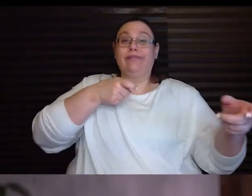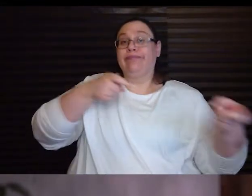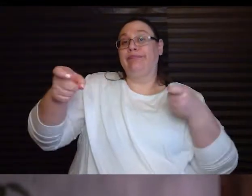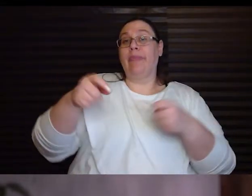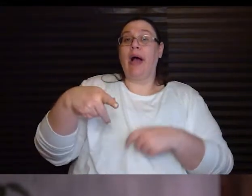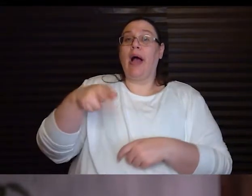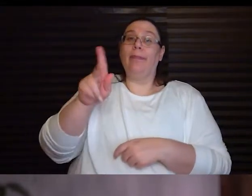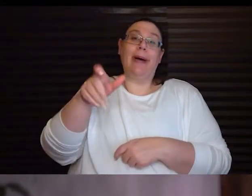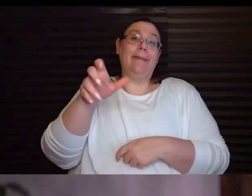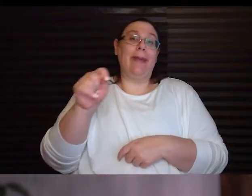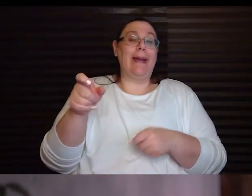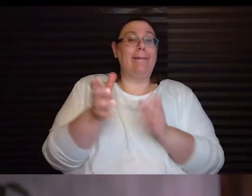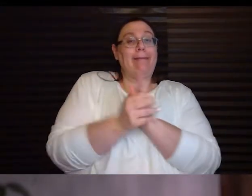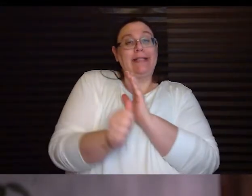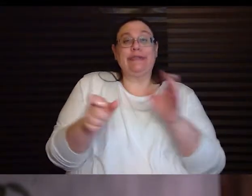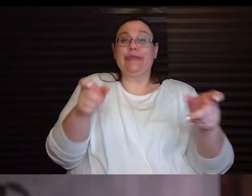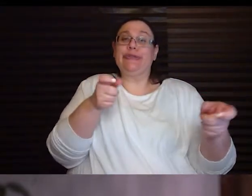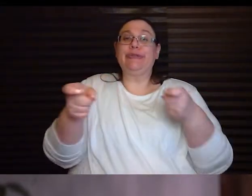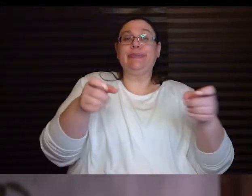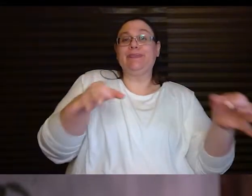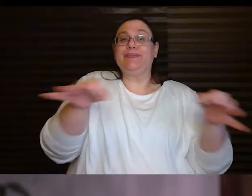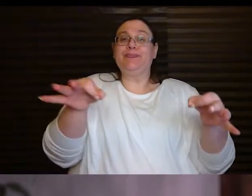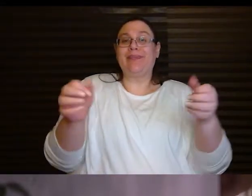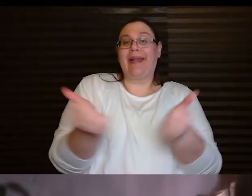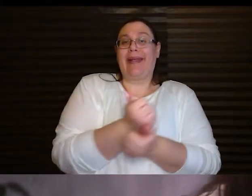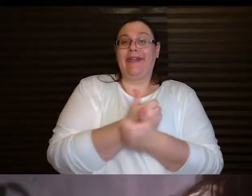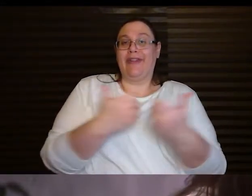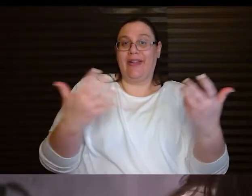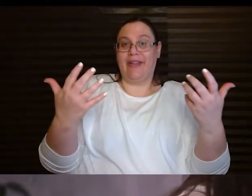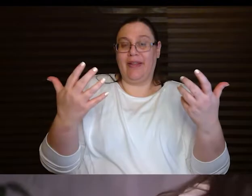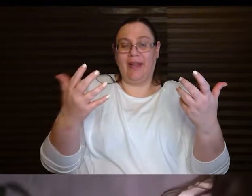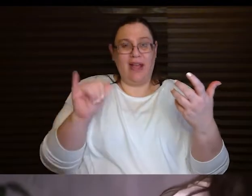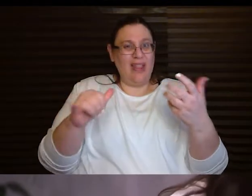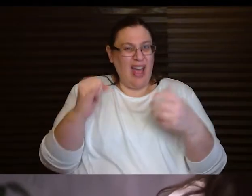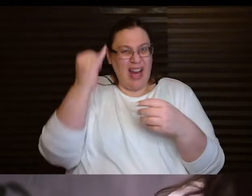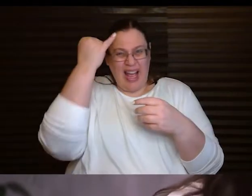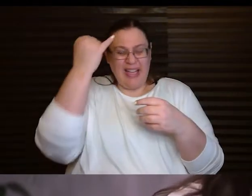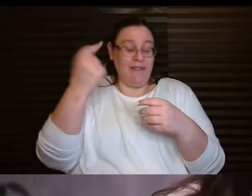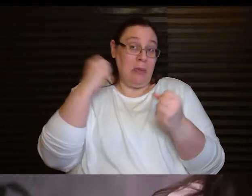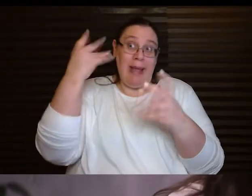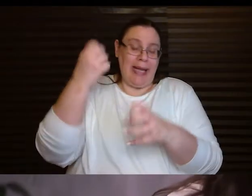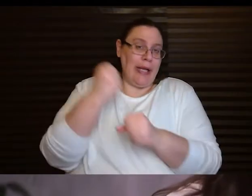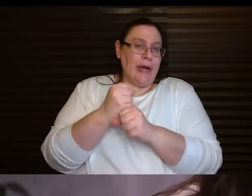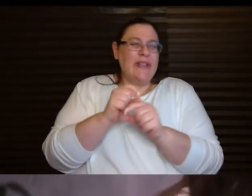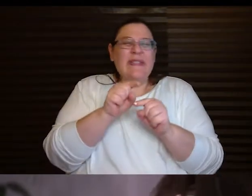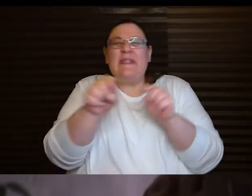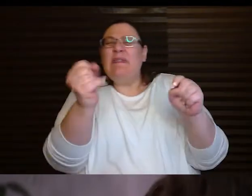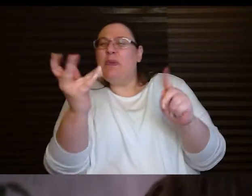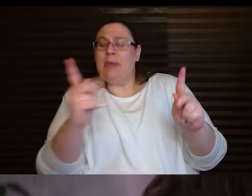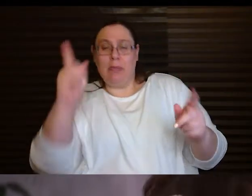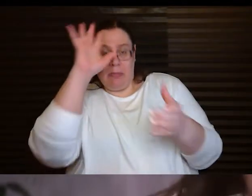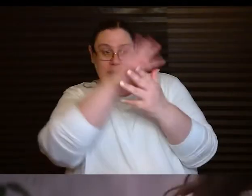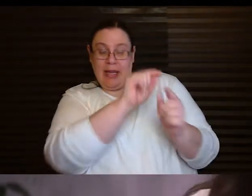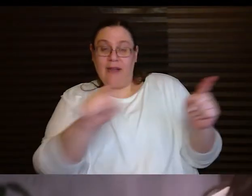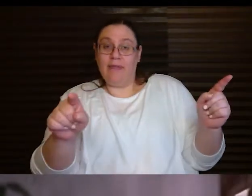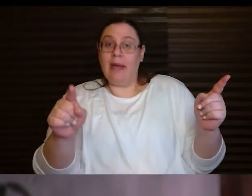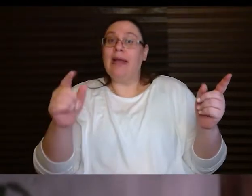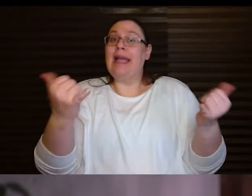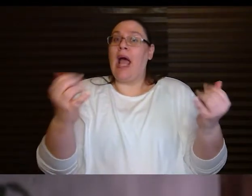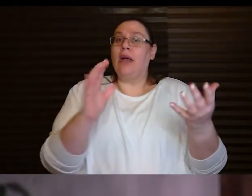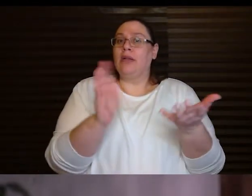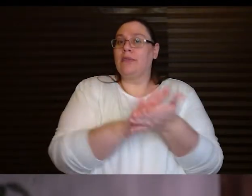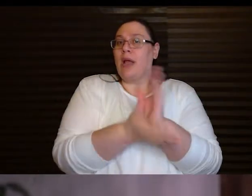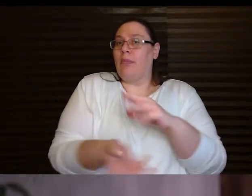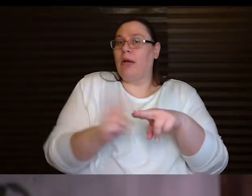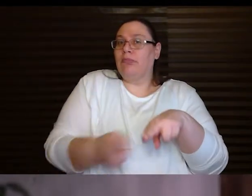masters who are responsible for orchestrating it all. This idea lived on the fringes for years. Today, it's increasingly